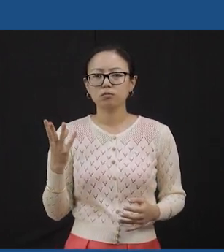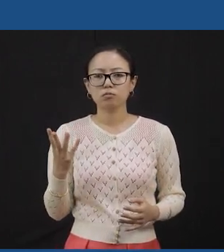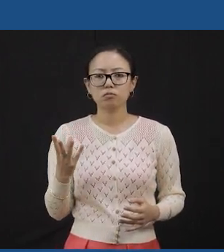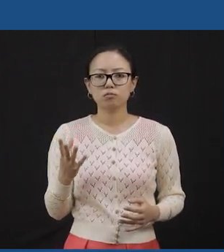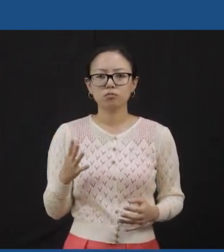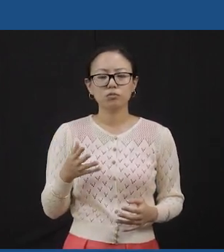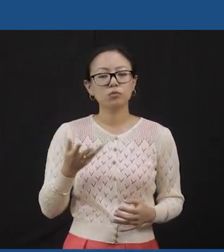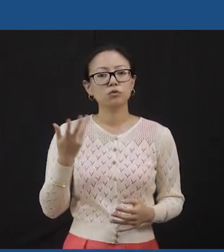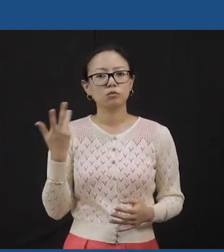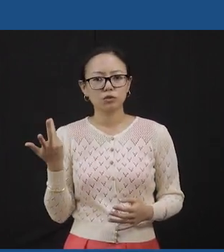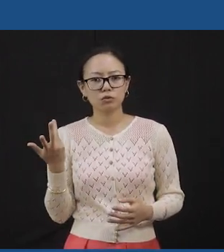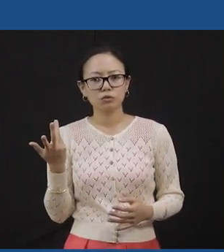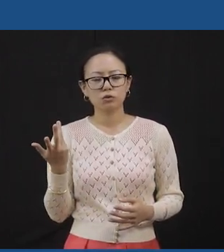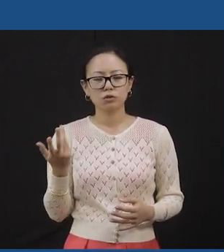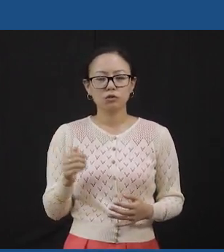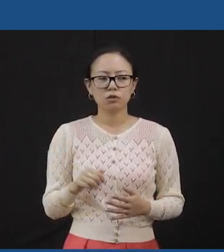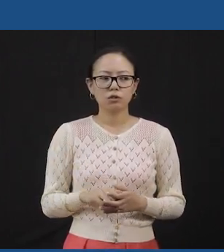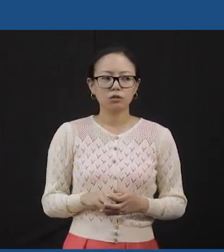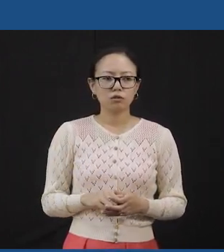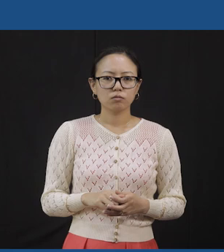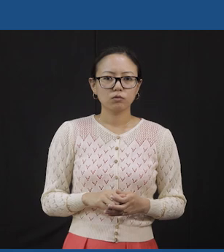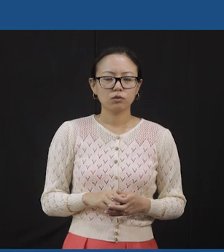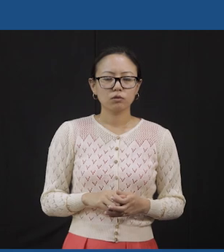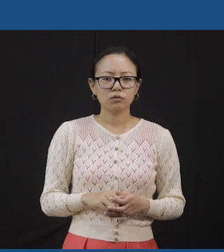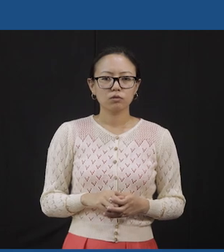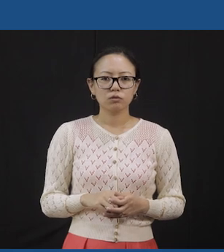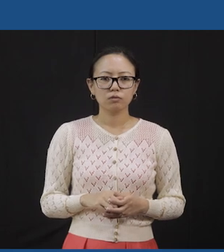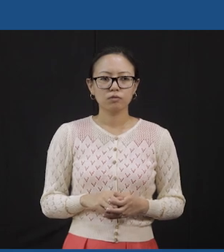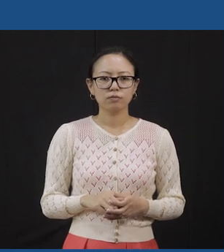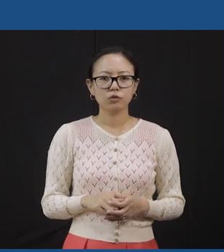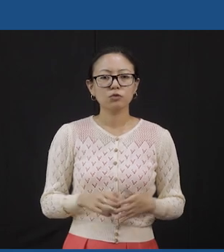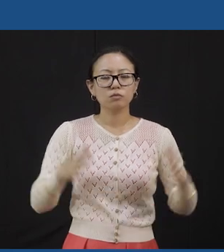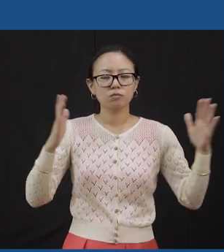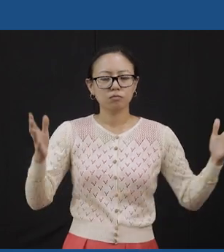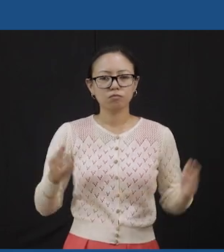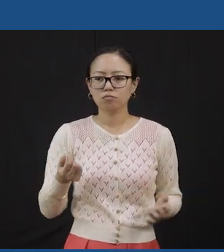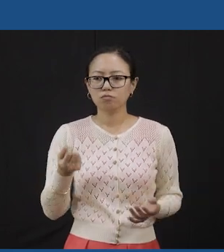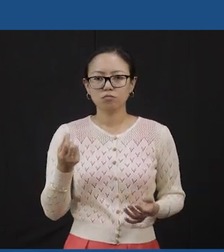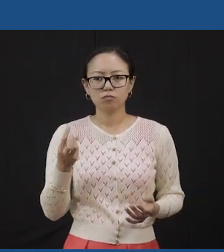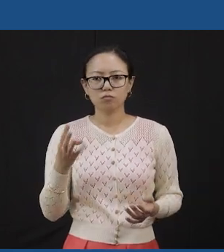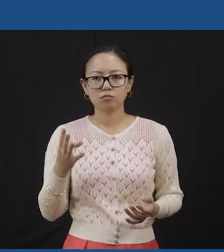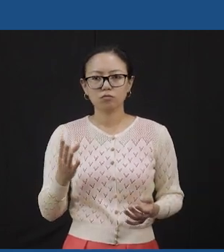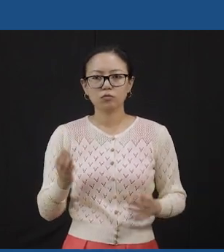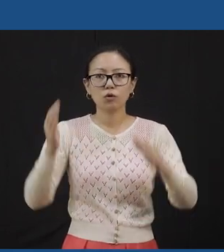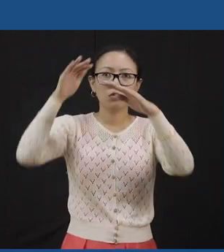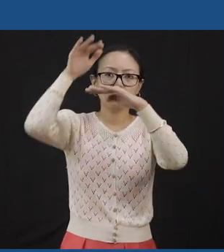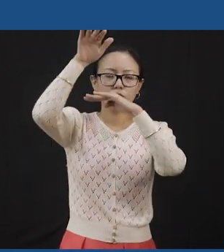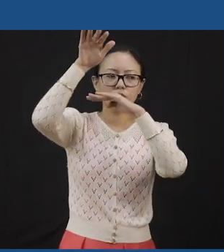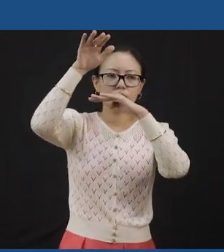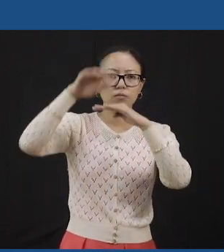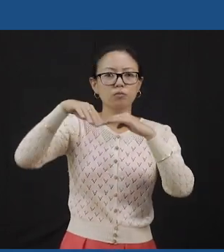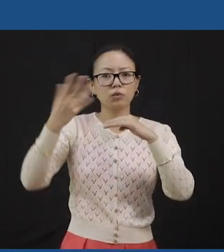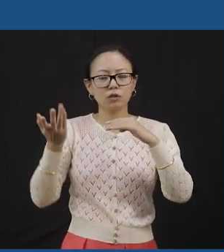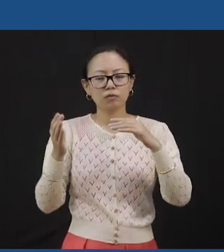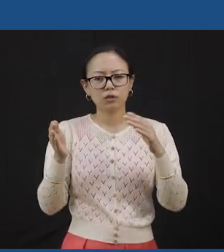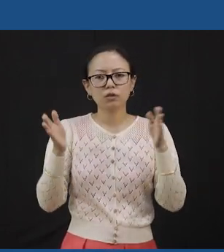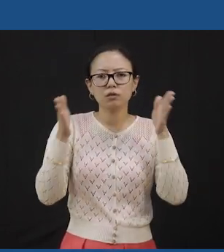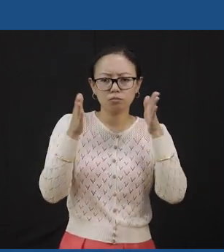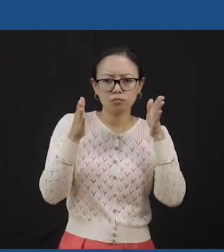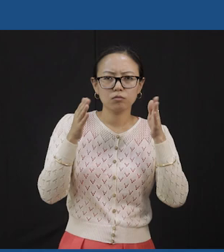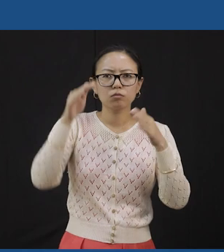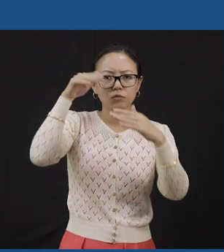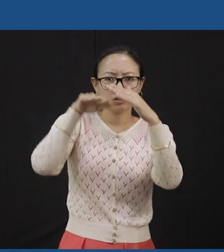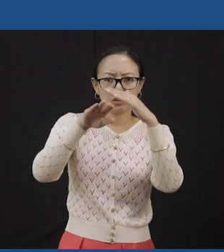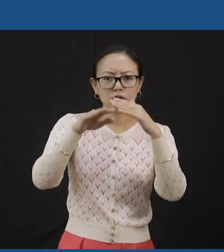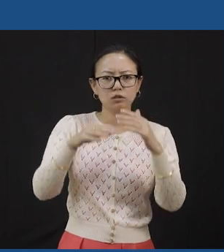top, then next, next, and next. So here 369, so we will first